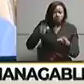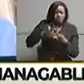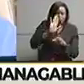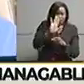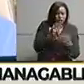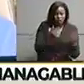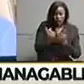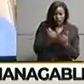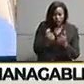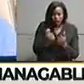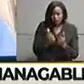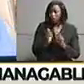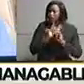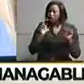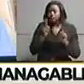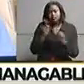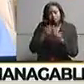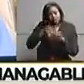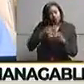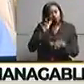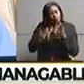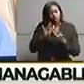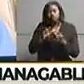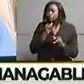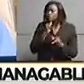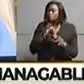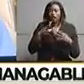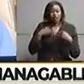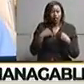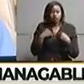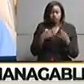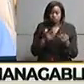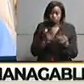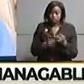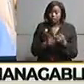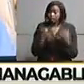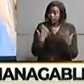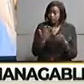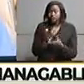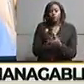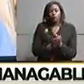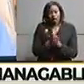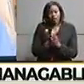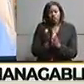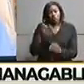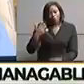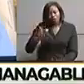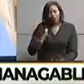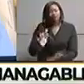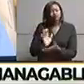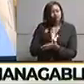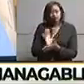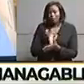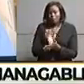allow him in an office. Secondly, wash your hands with water and soap.